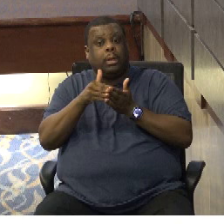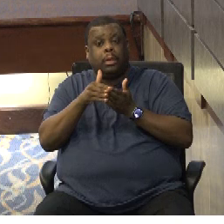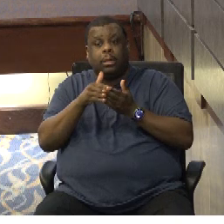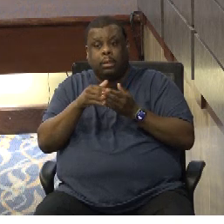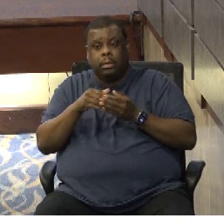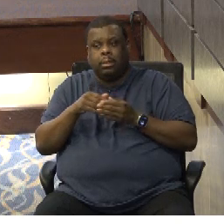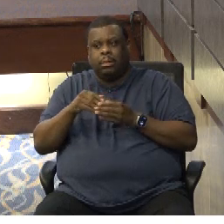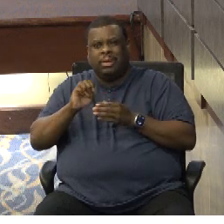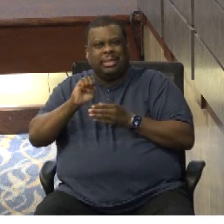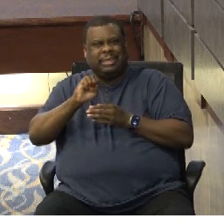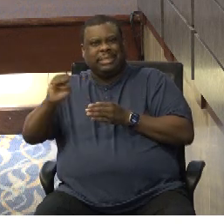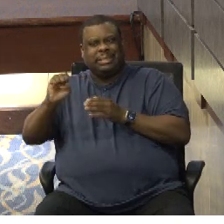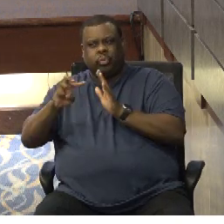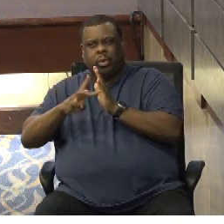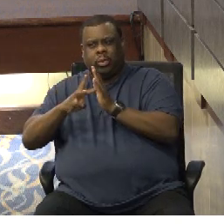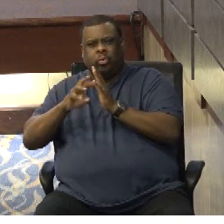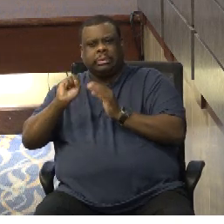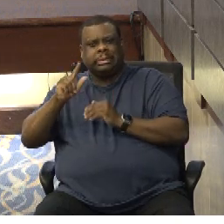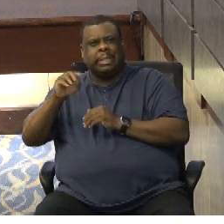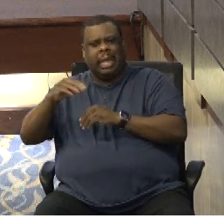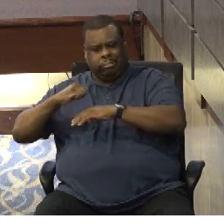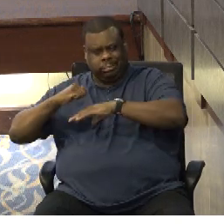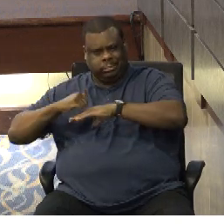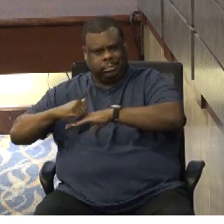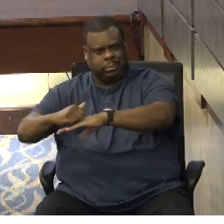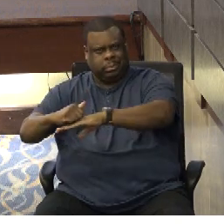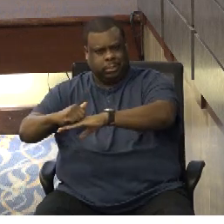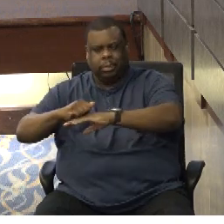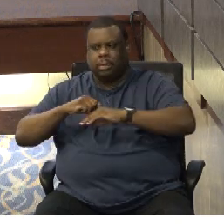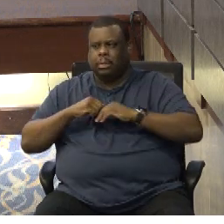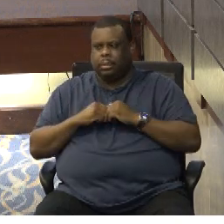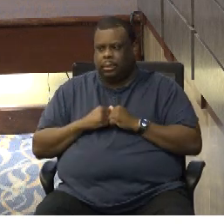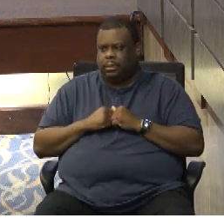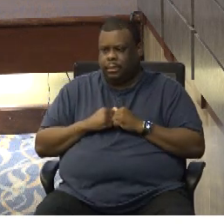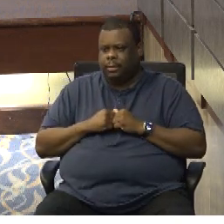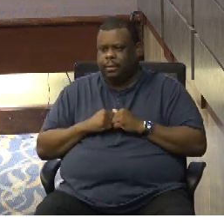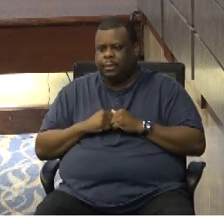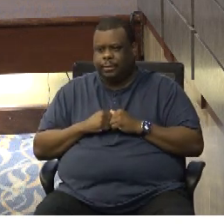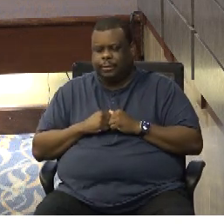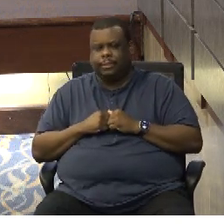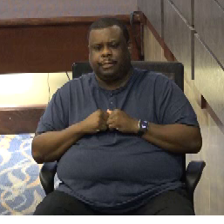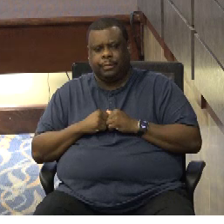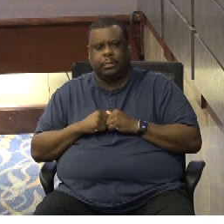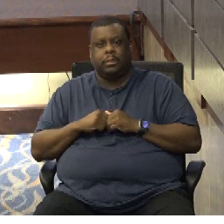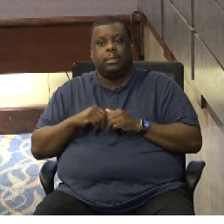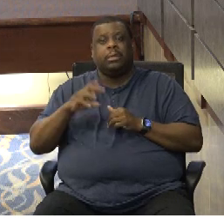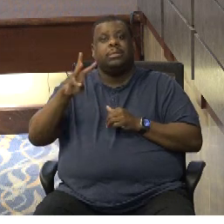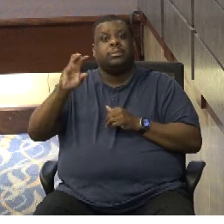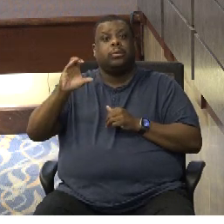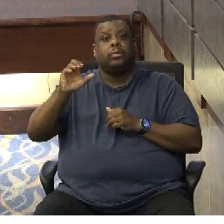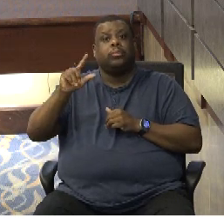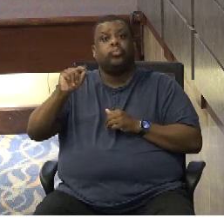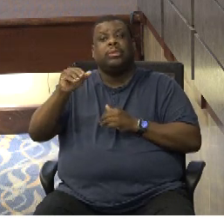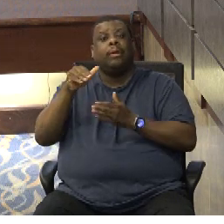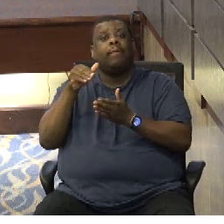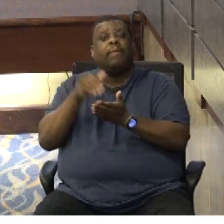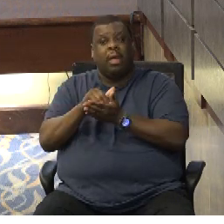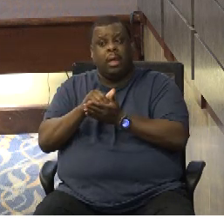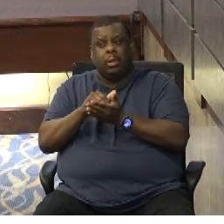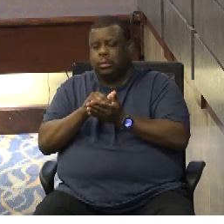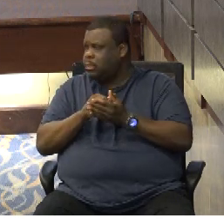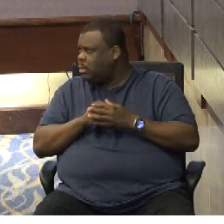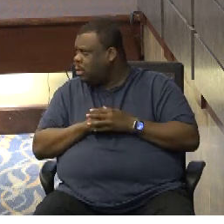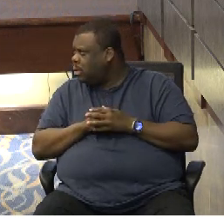East Waco slab development, $875,000 to the LaSalle project, and $620,000 related to the We All